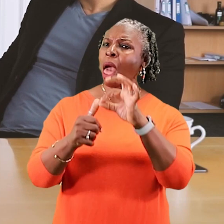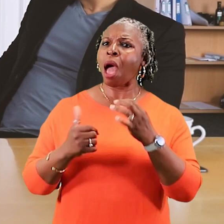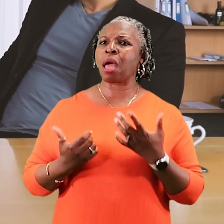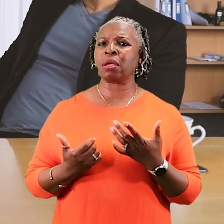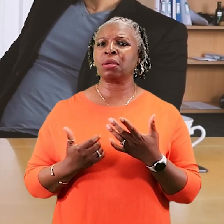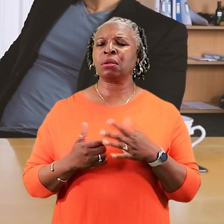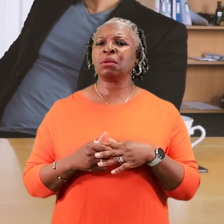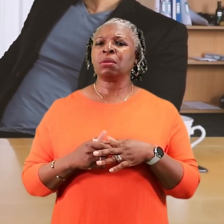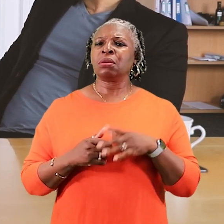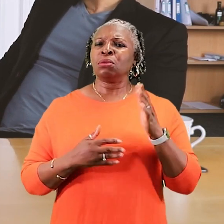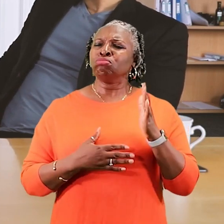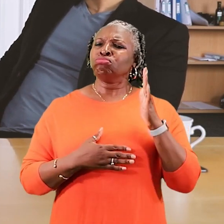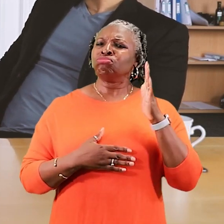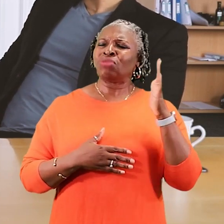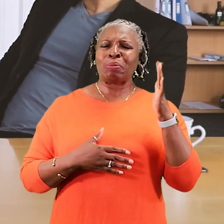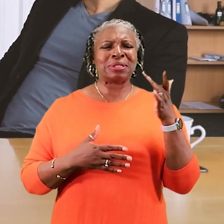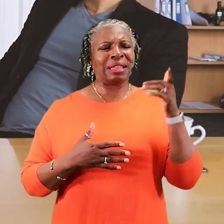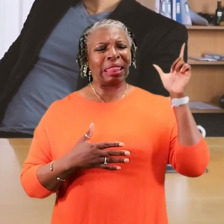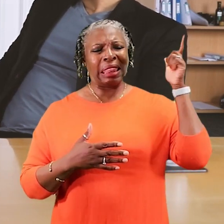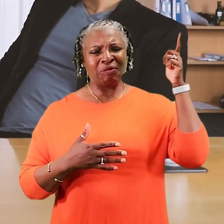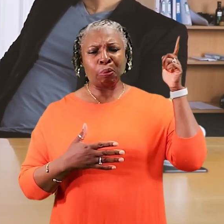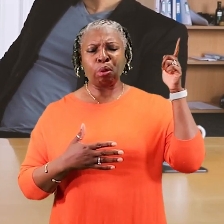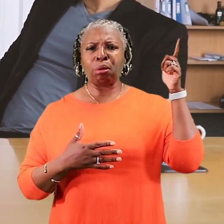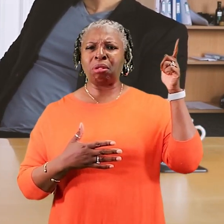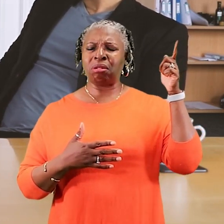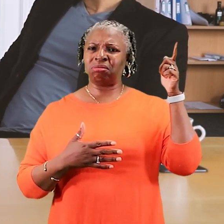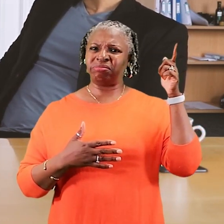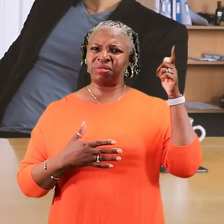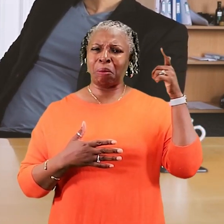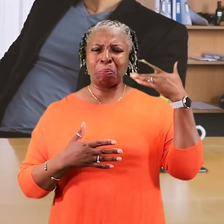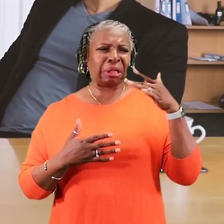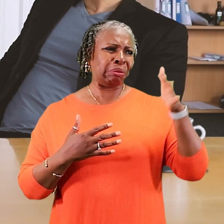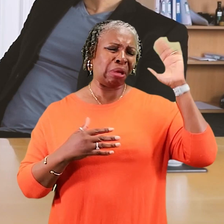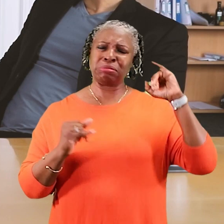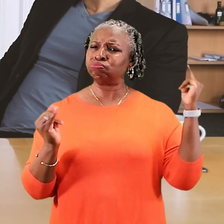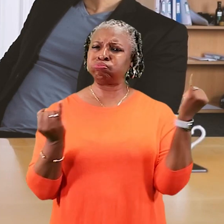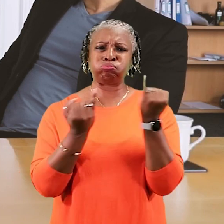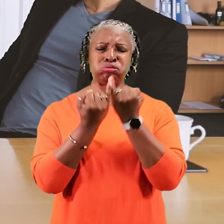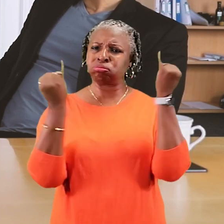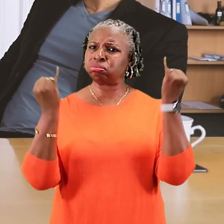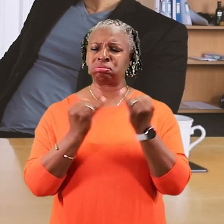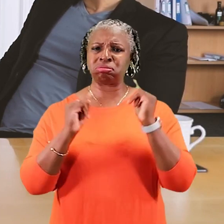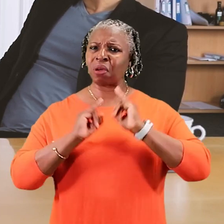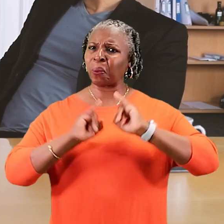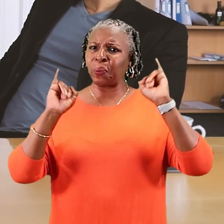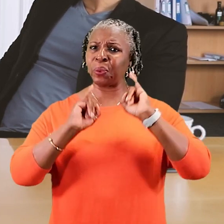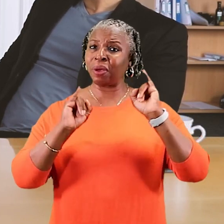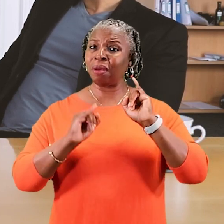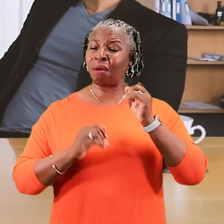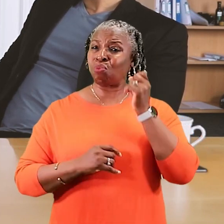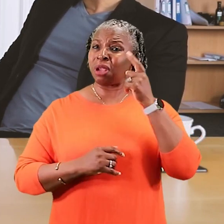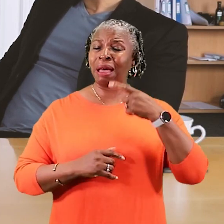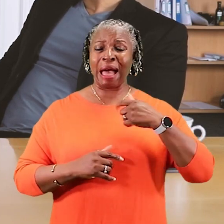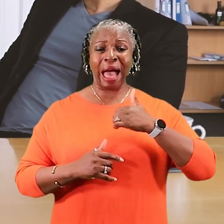mayor? To represent the city, I seen our city in crisis. I seen that I had an ability to be